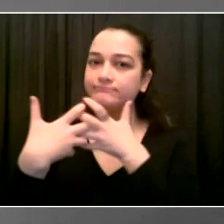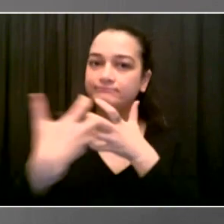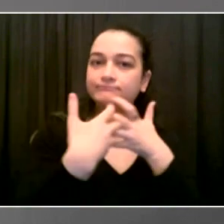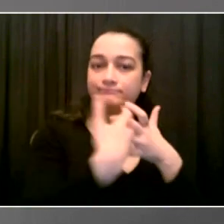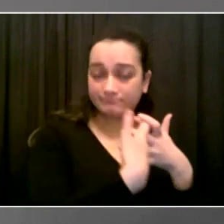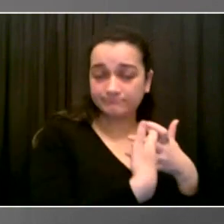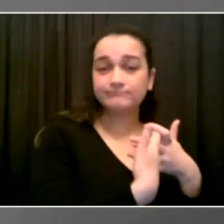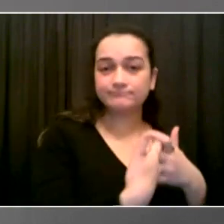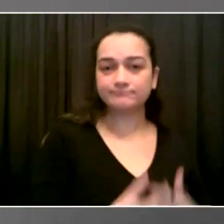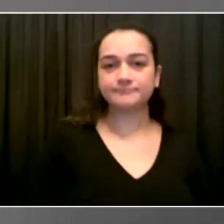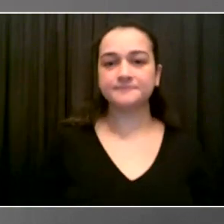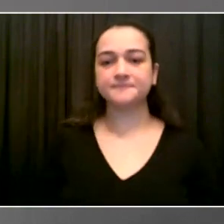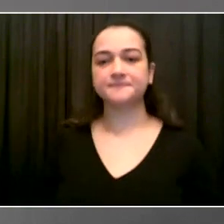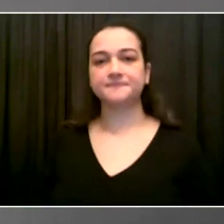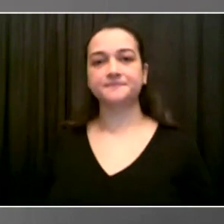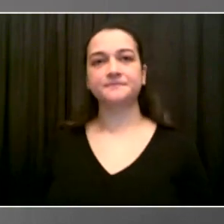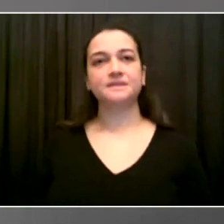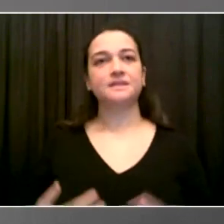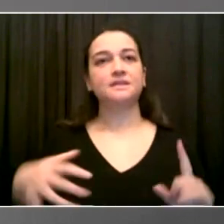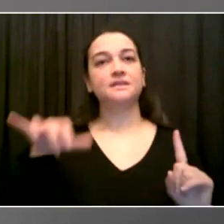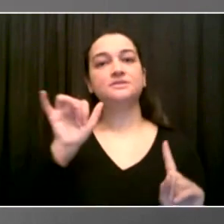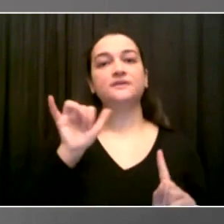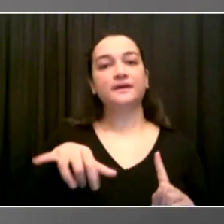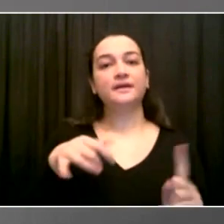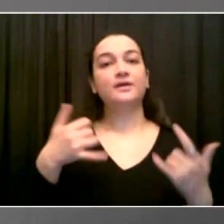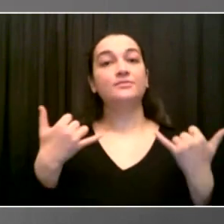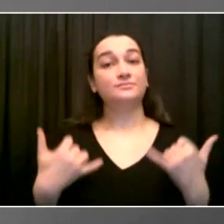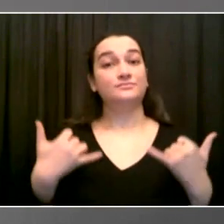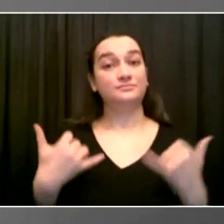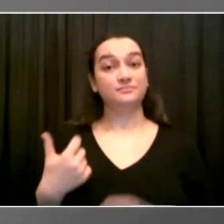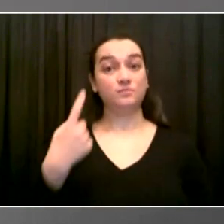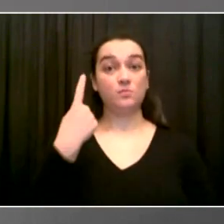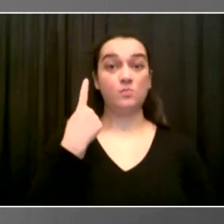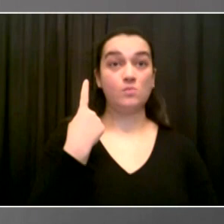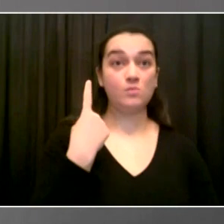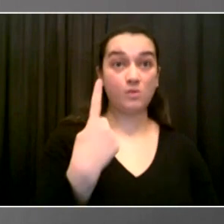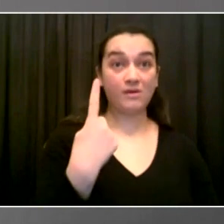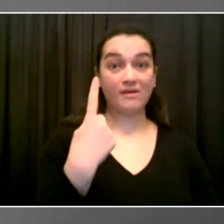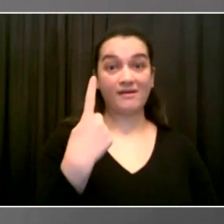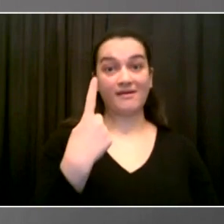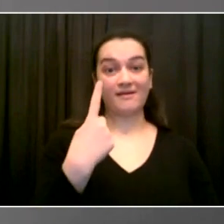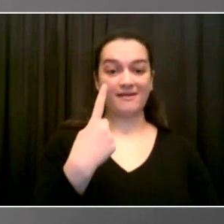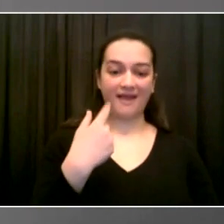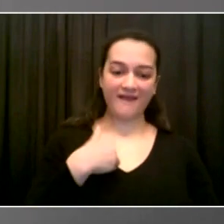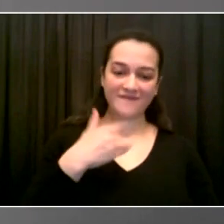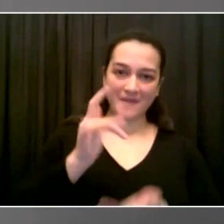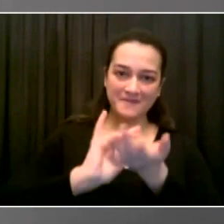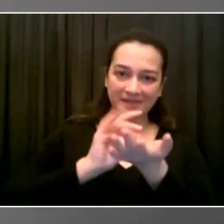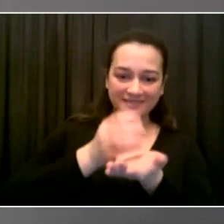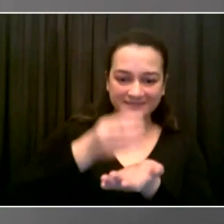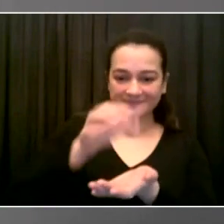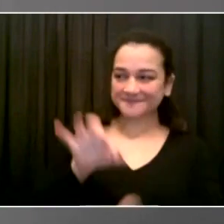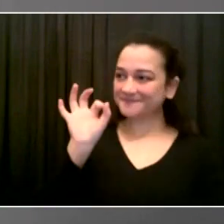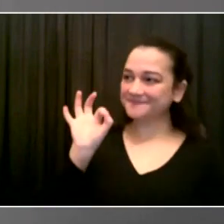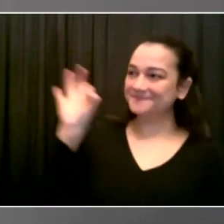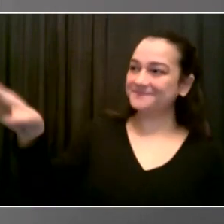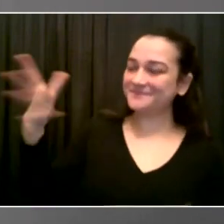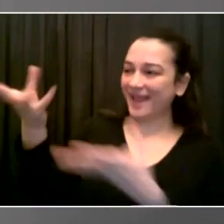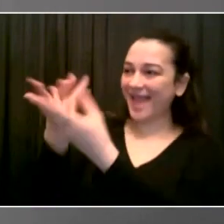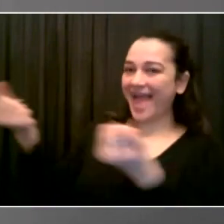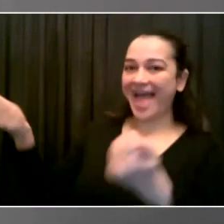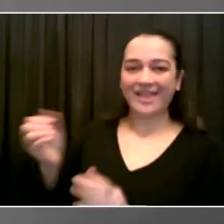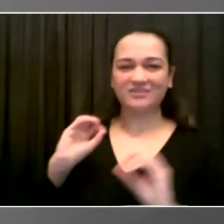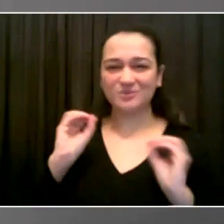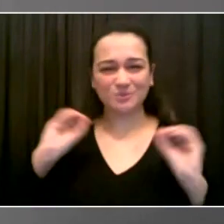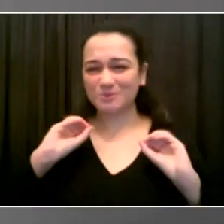yet clear that there's a single, pill to take for long COVID, it's very unlikely that that will be true.